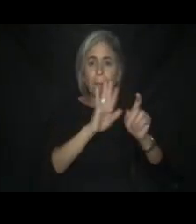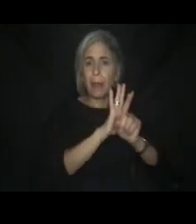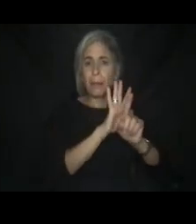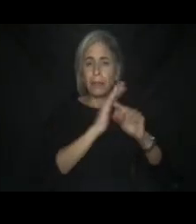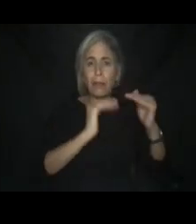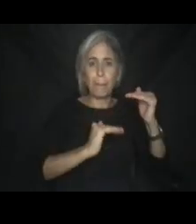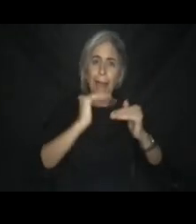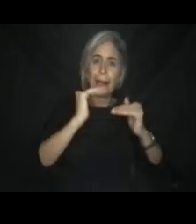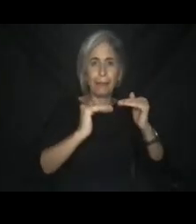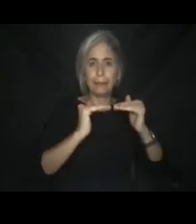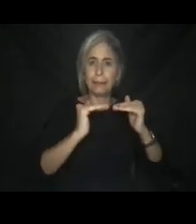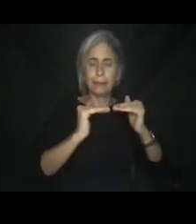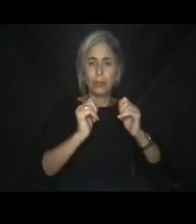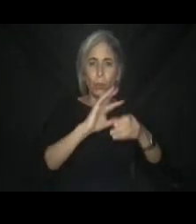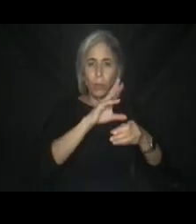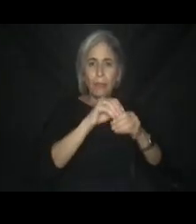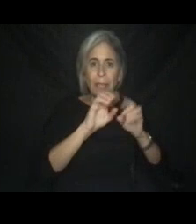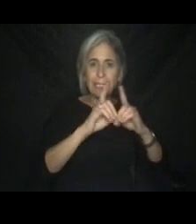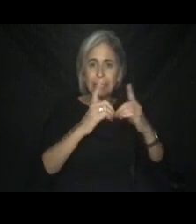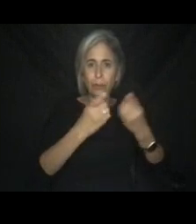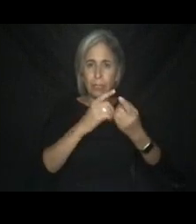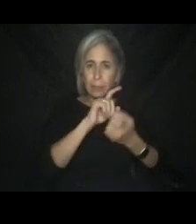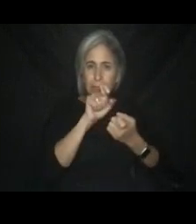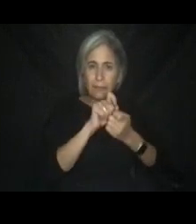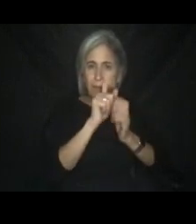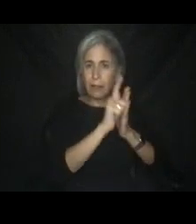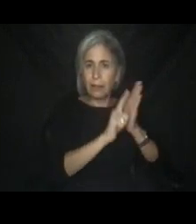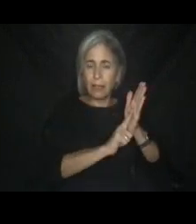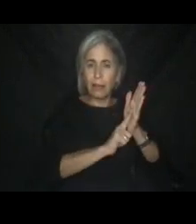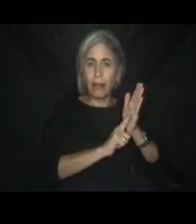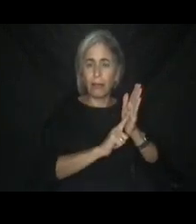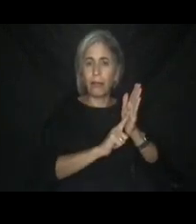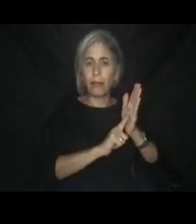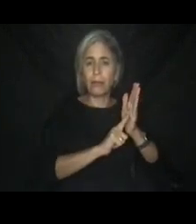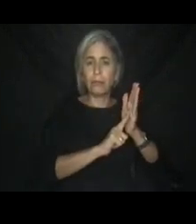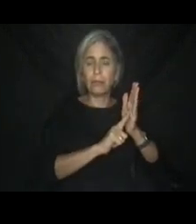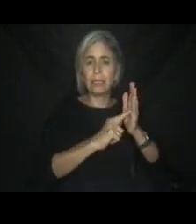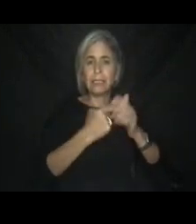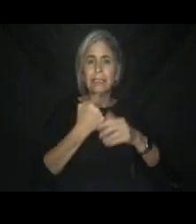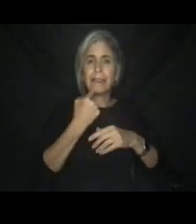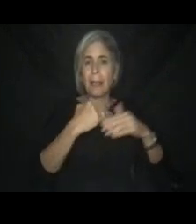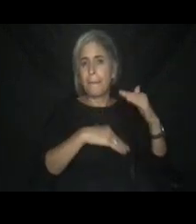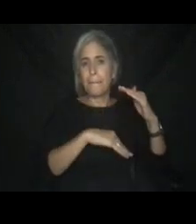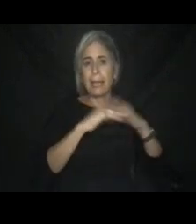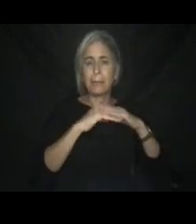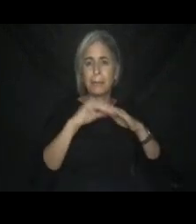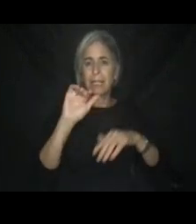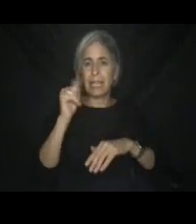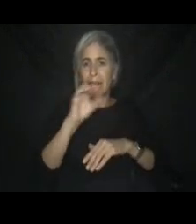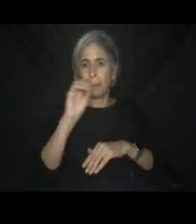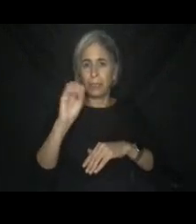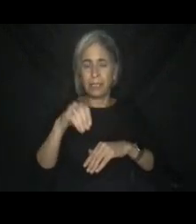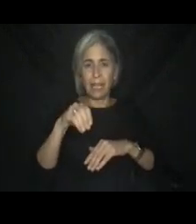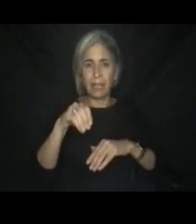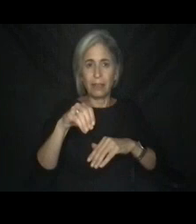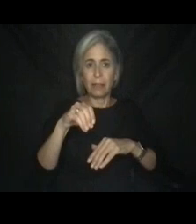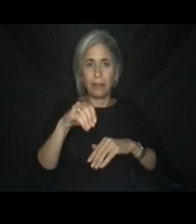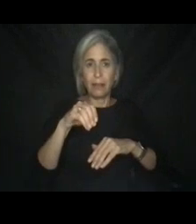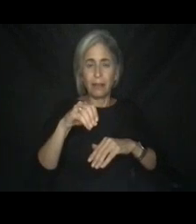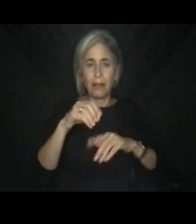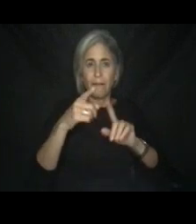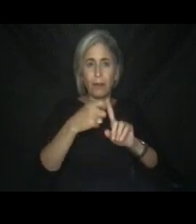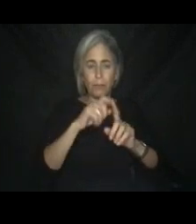the districts. Specifically, legal precedent states that a maximum 10% overall deviation from ideal